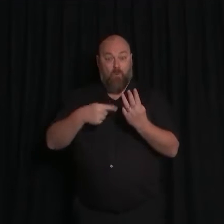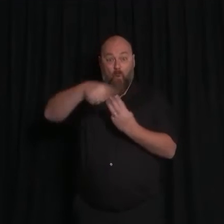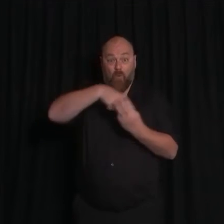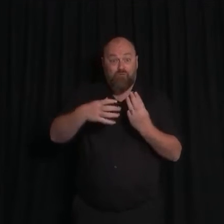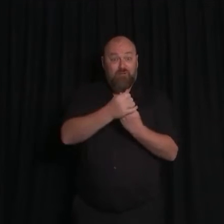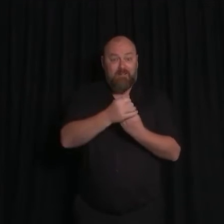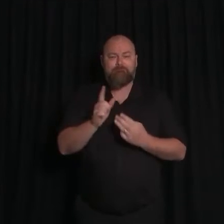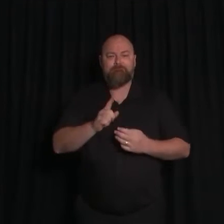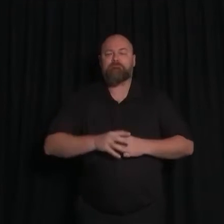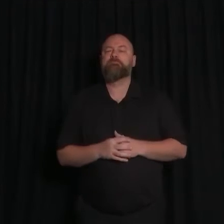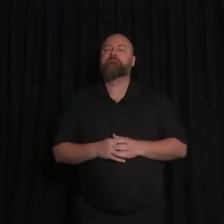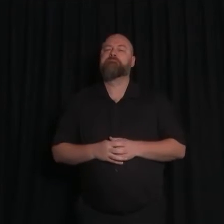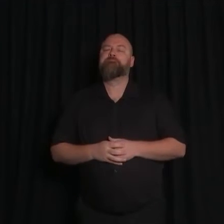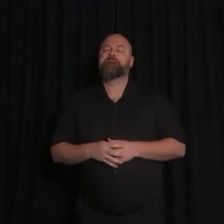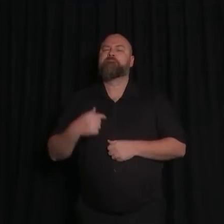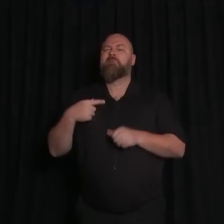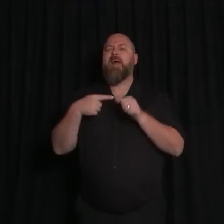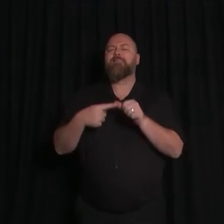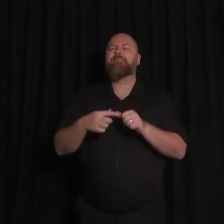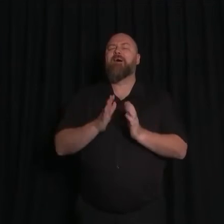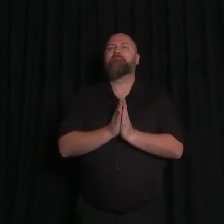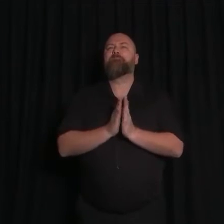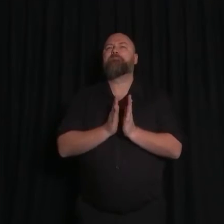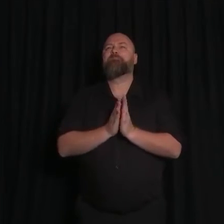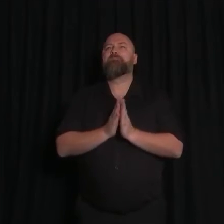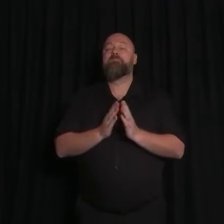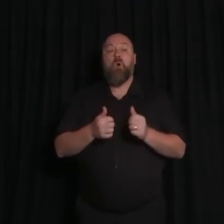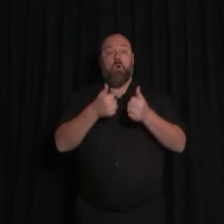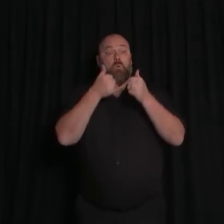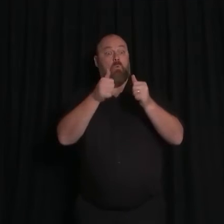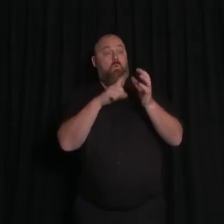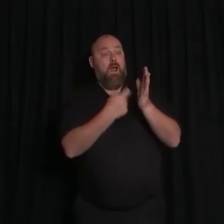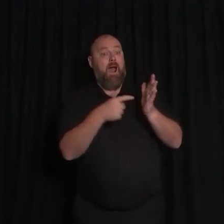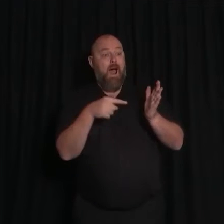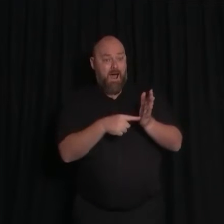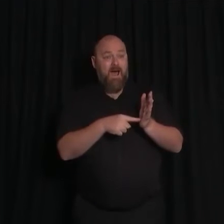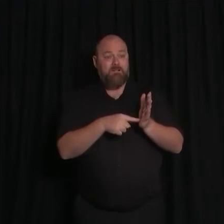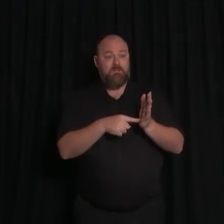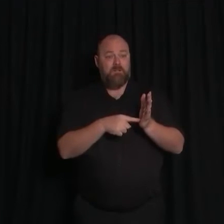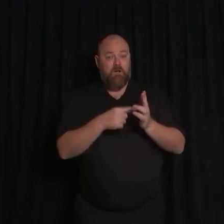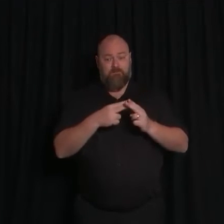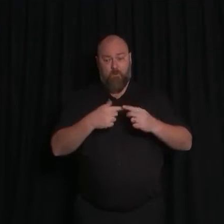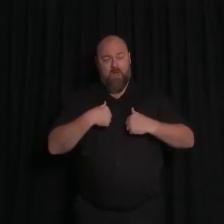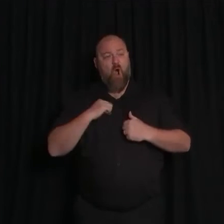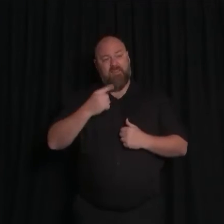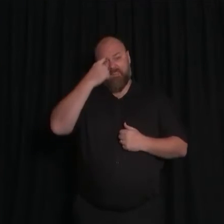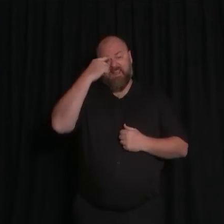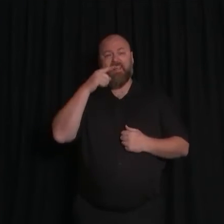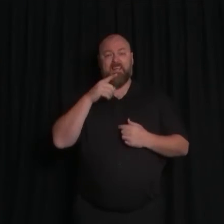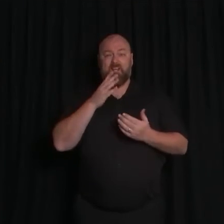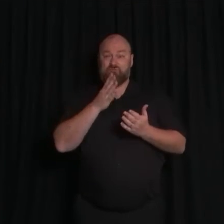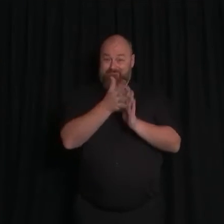art is always, good art to me is always protest or questioning